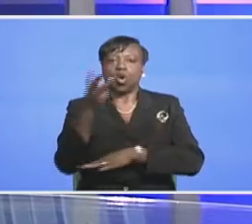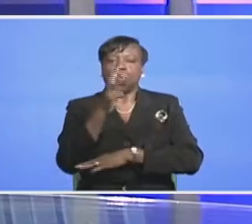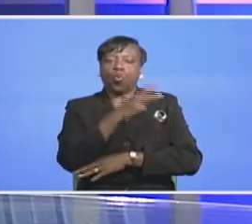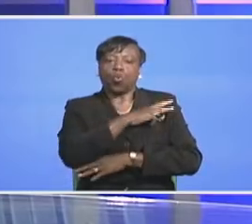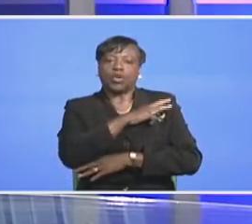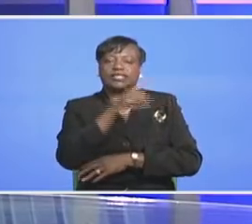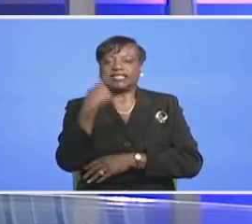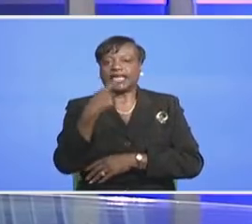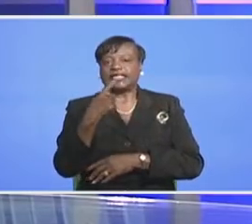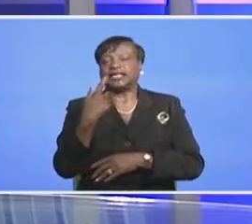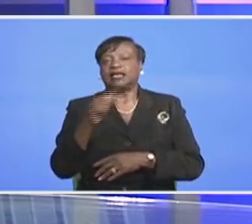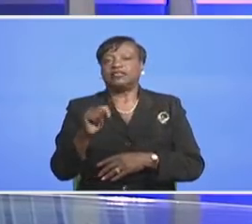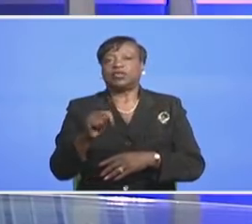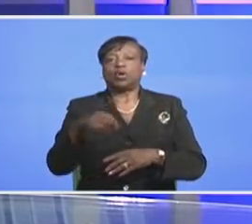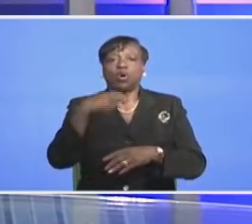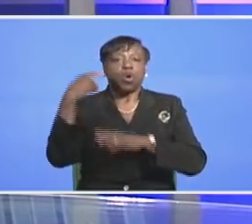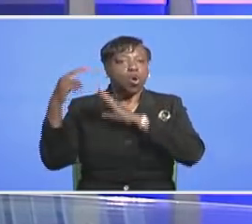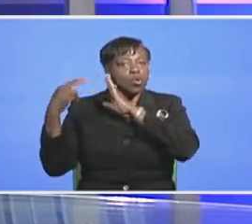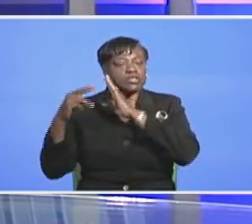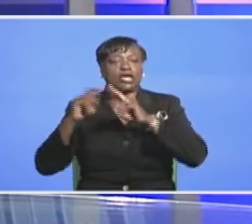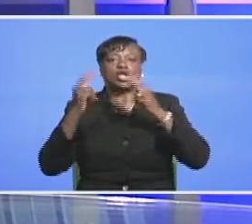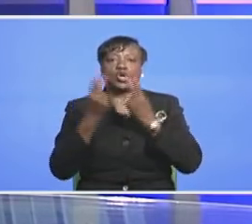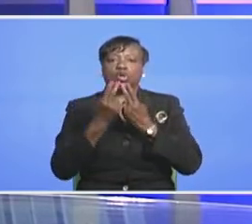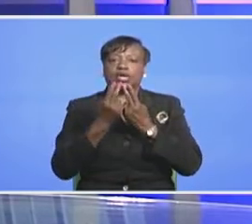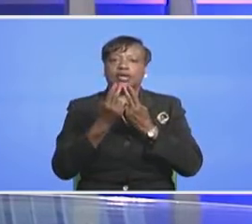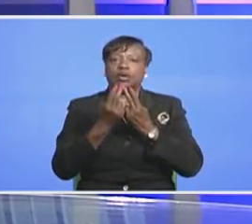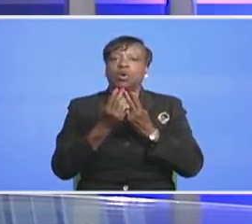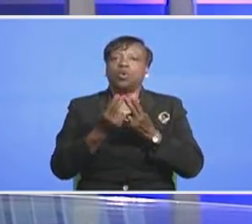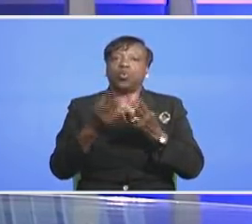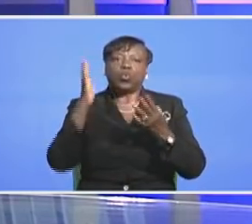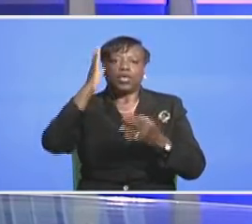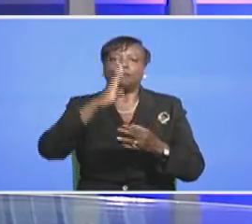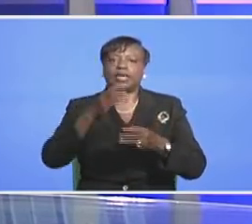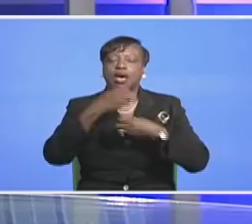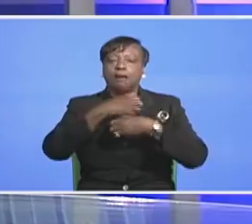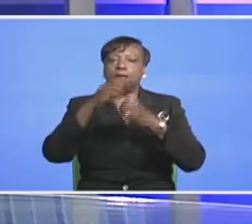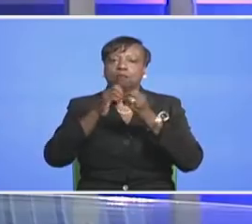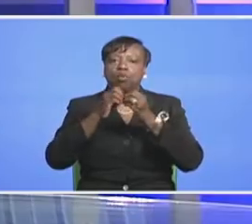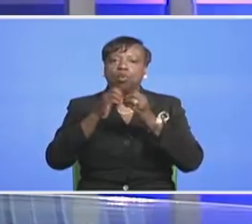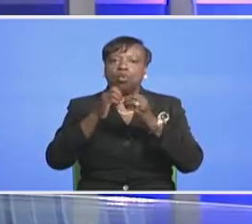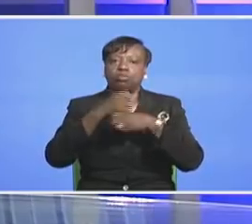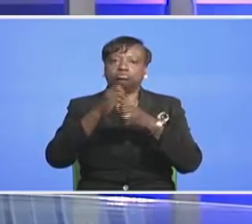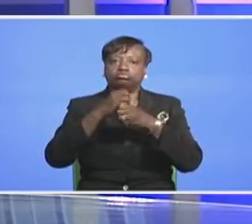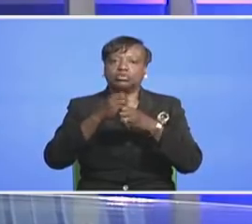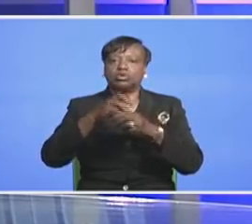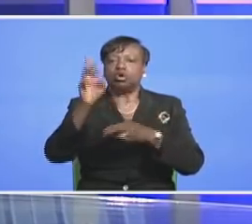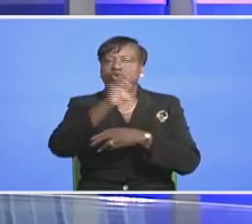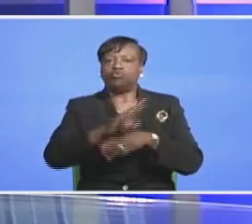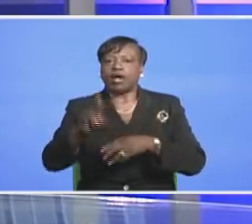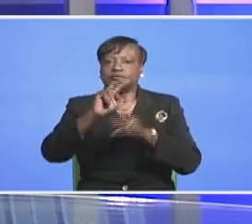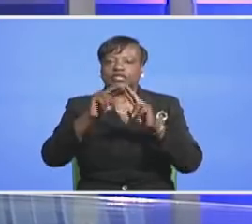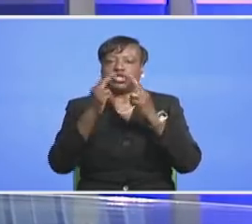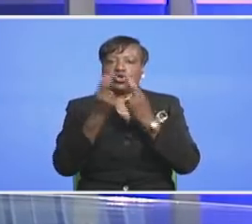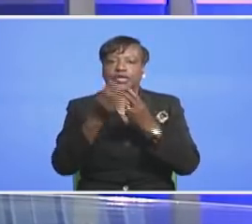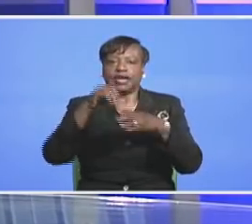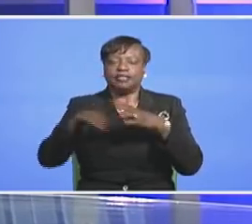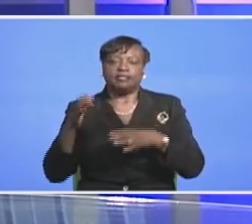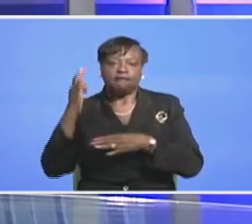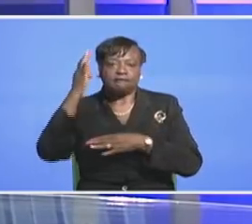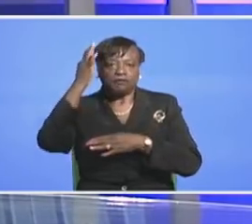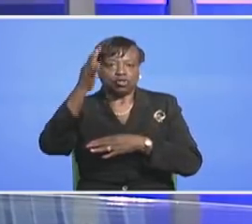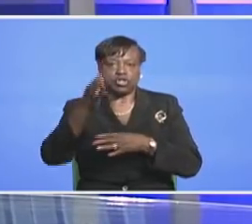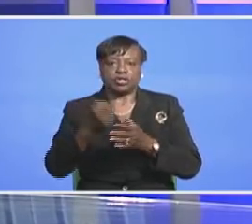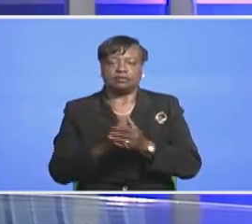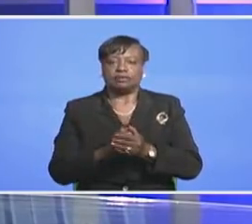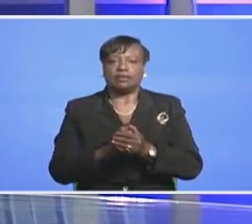hotel union intends to be a more well-rounded union moving into the future, empowering its membership. With Labor Day